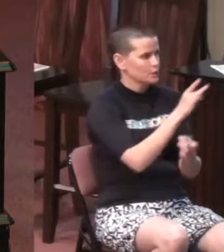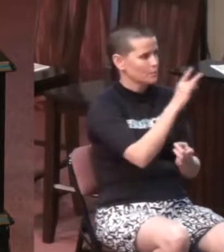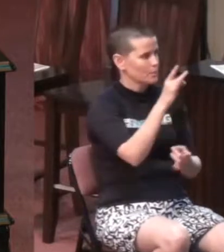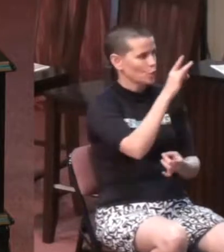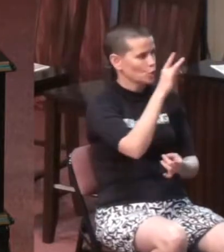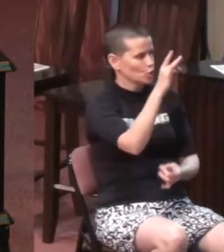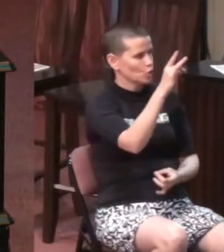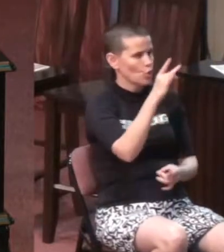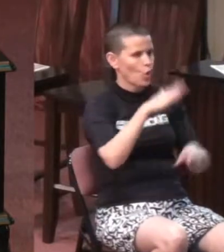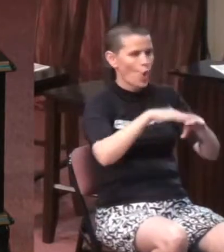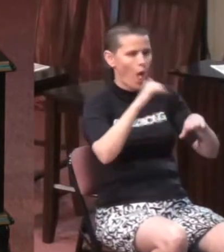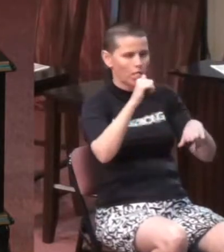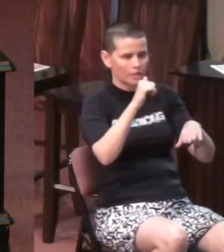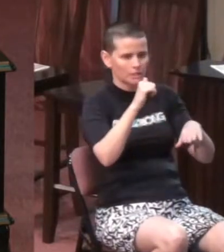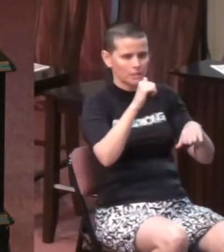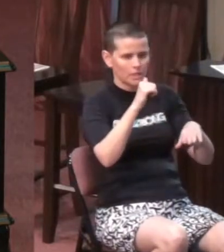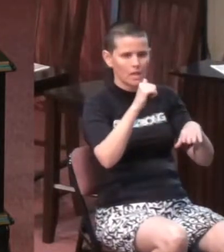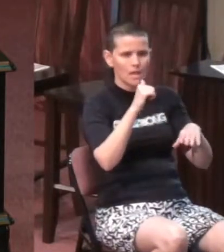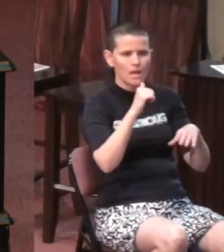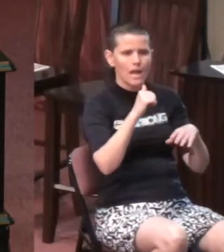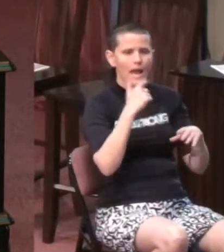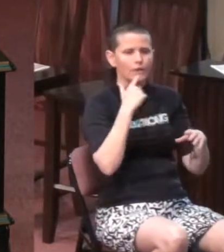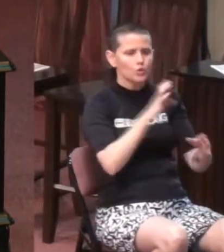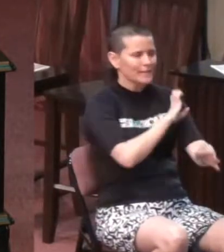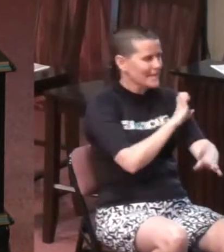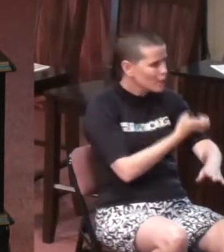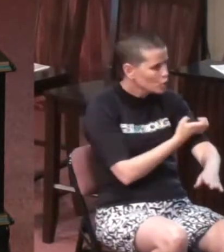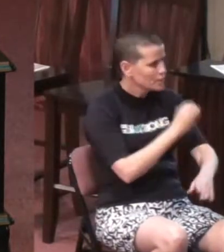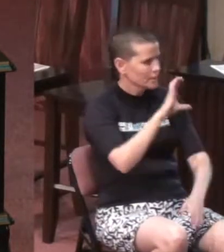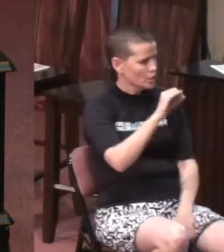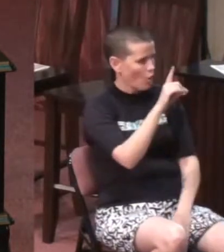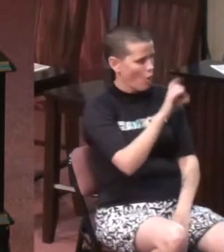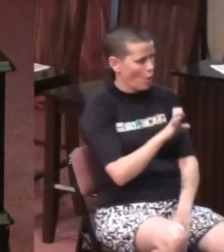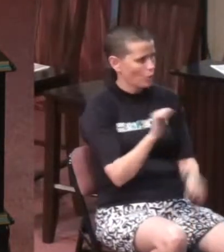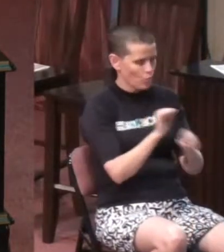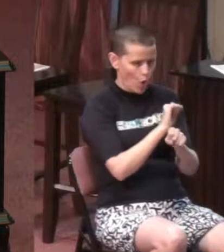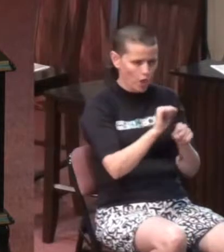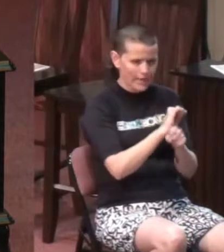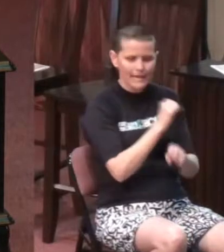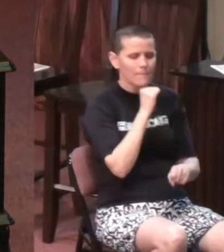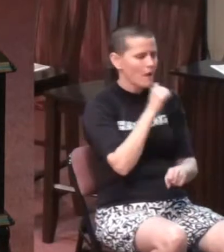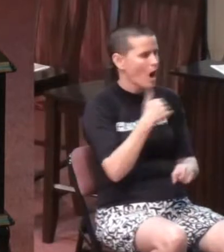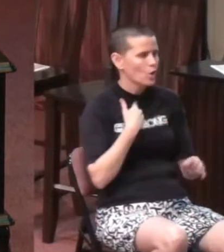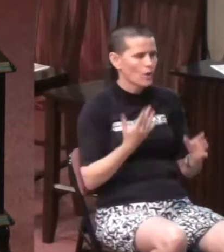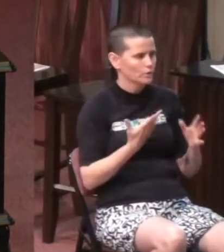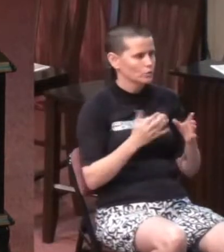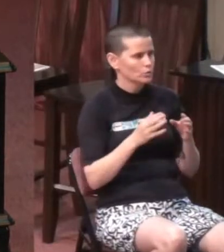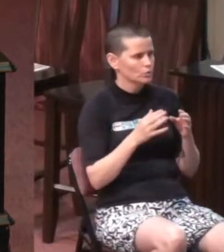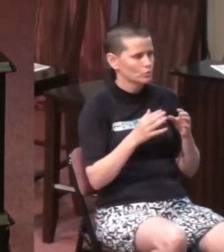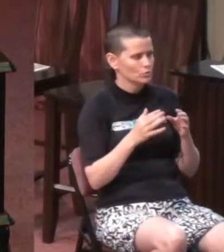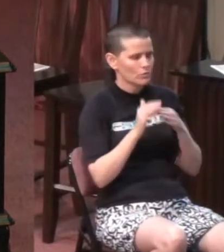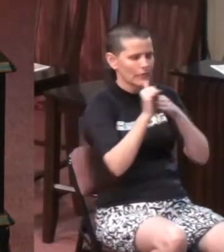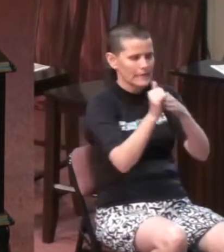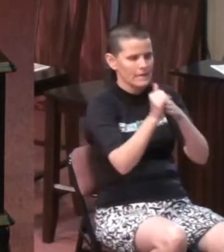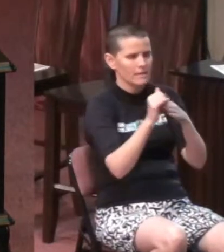spiritual practitioner and doing the energy codes work, and I'm no longer going to be the director of finance for Unity Church